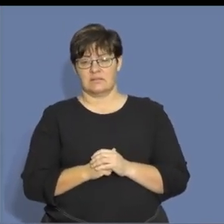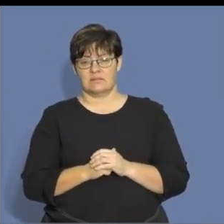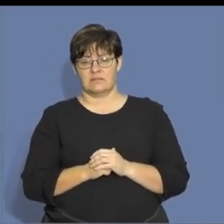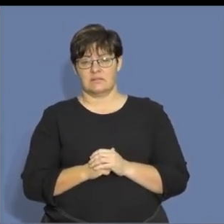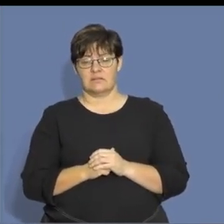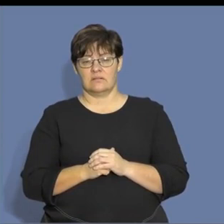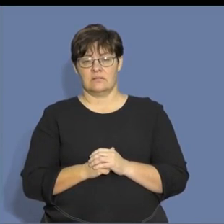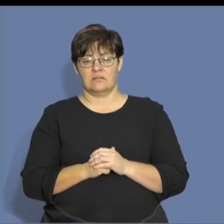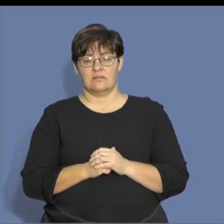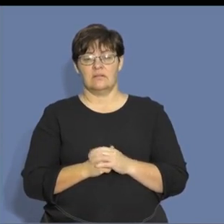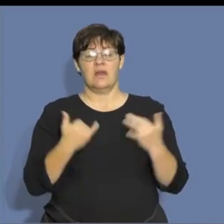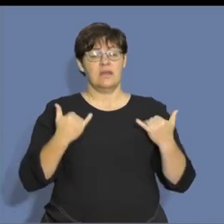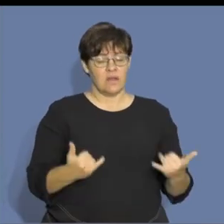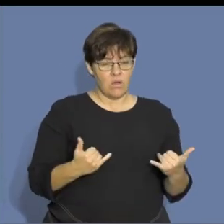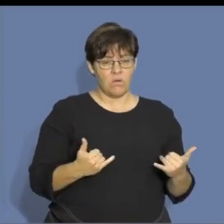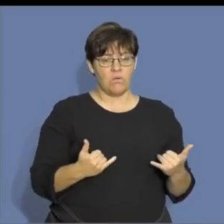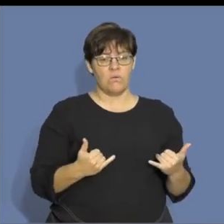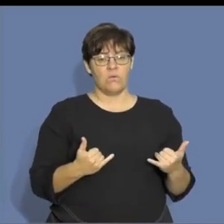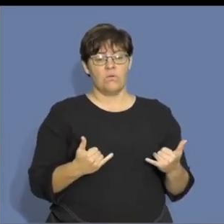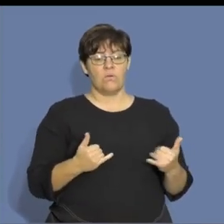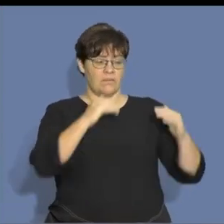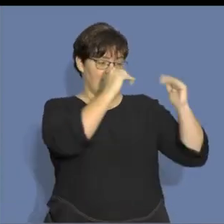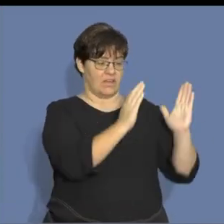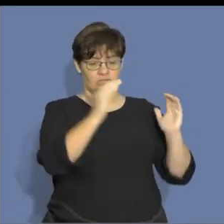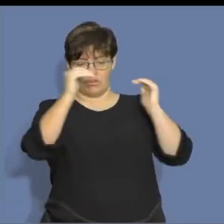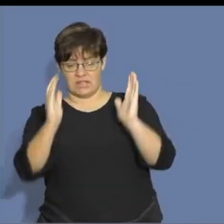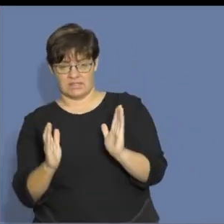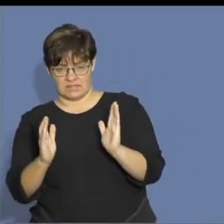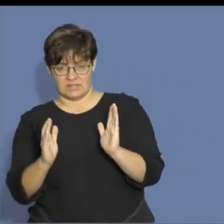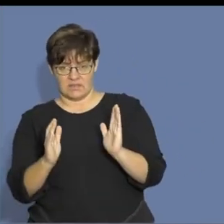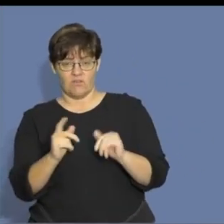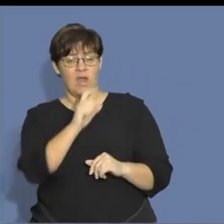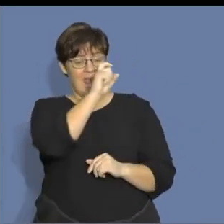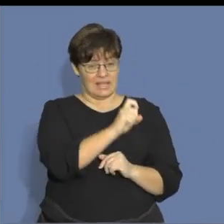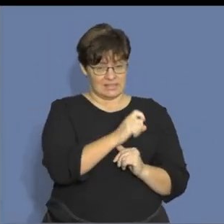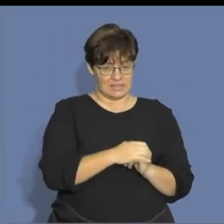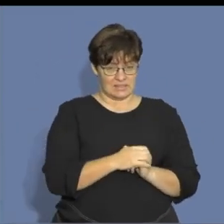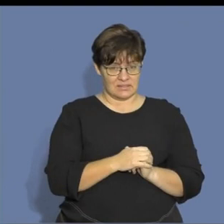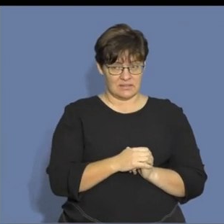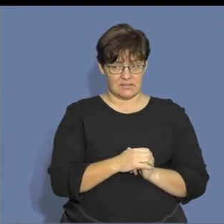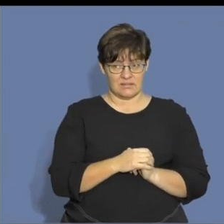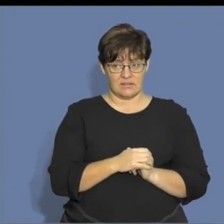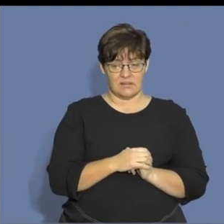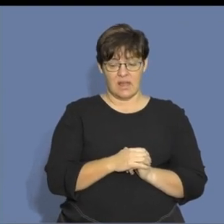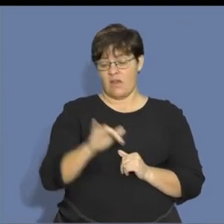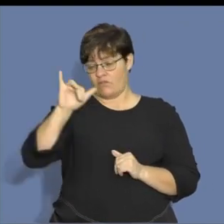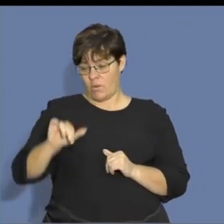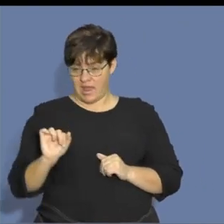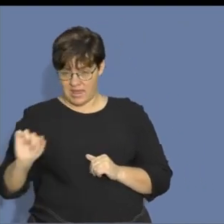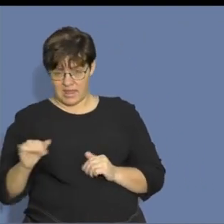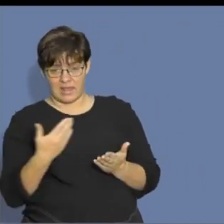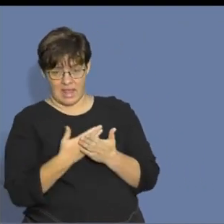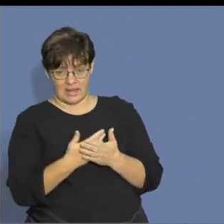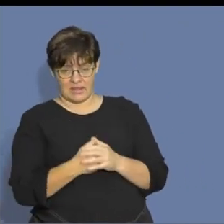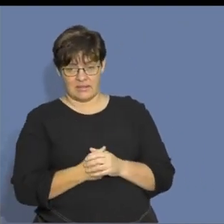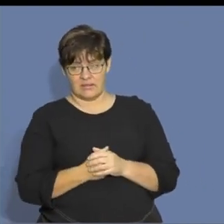And now I can go factorize the x, or the section for the x. I can factorize the section for the y. And